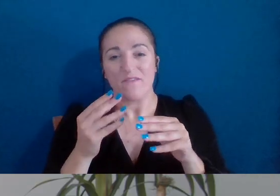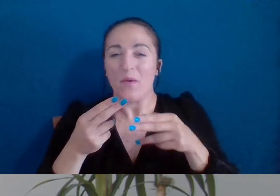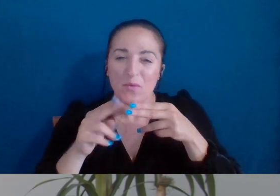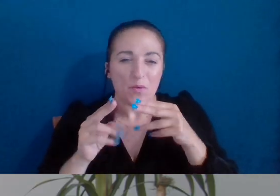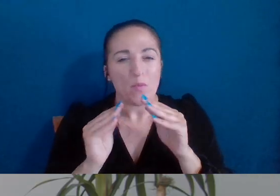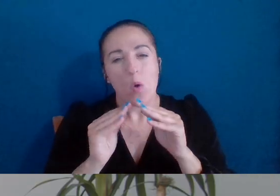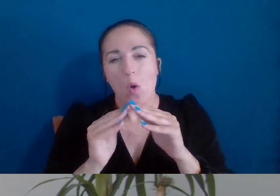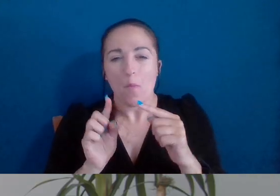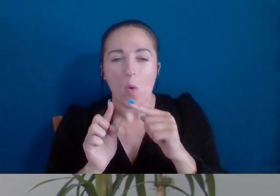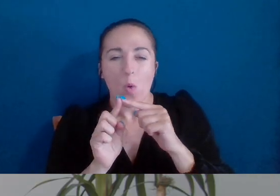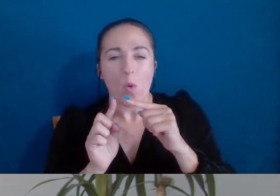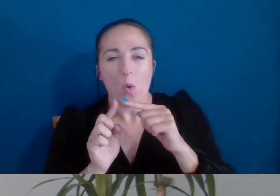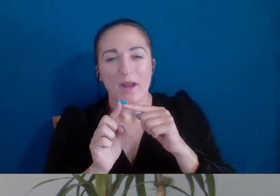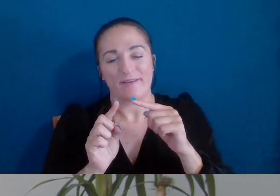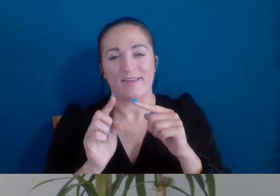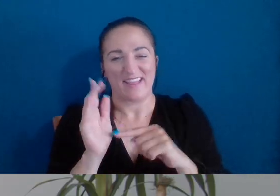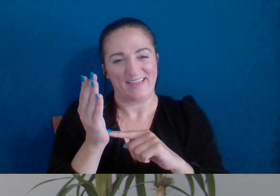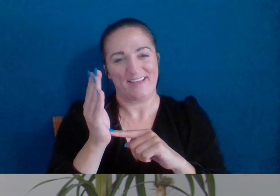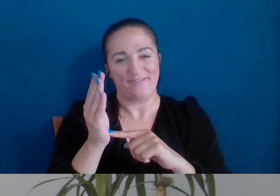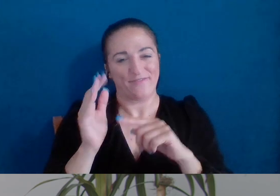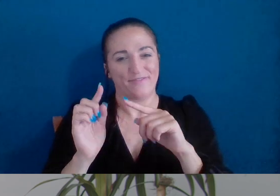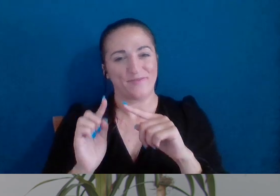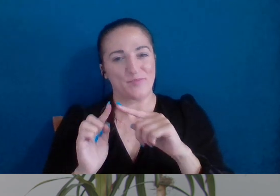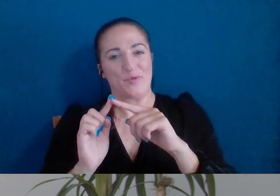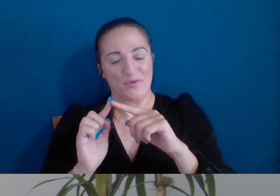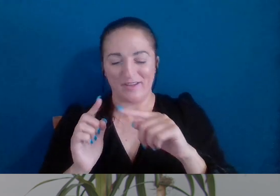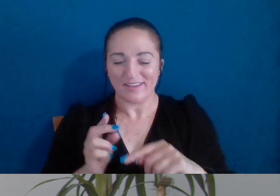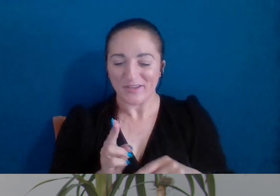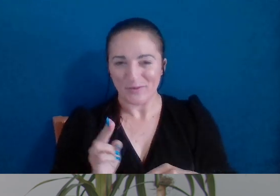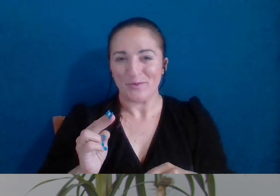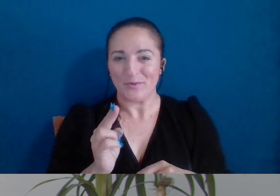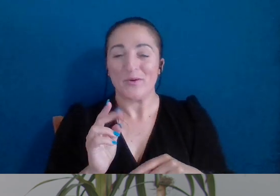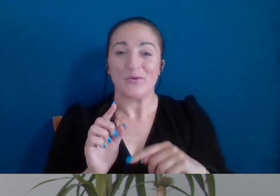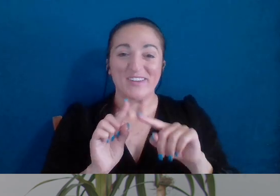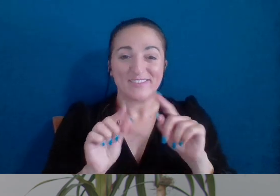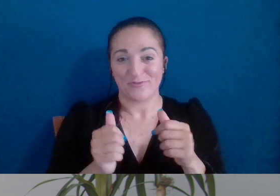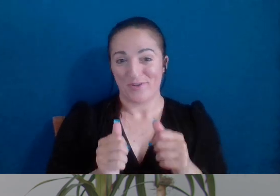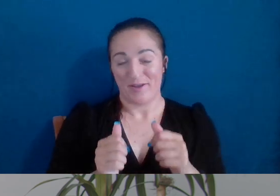or maybe I want it to make a different shape.